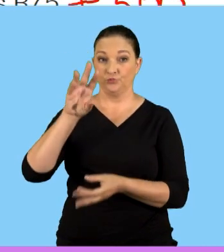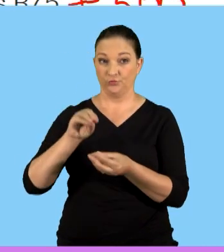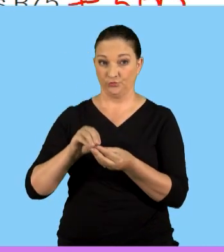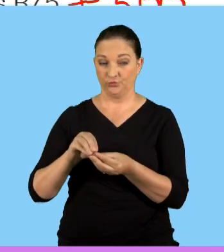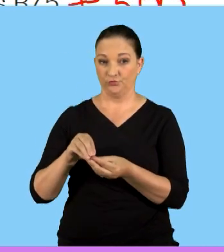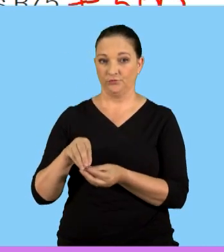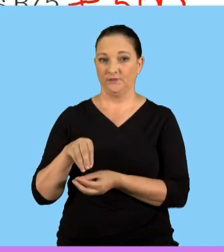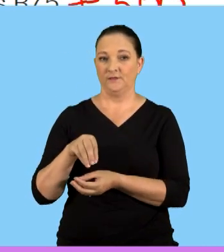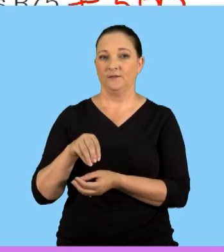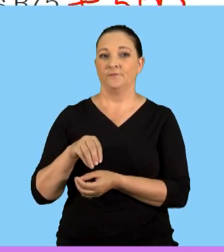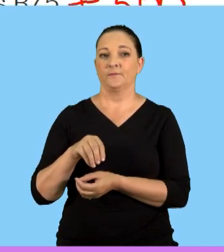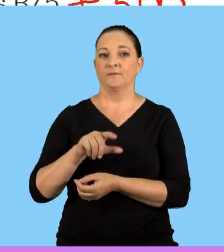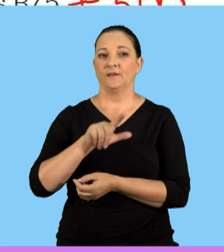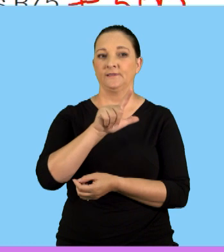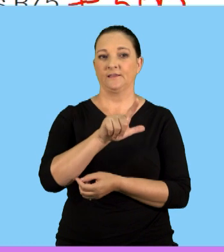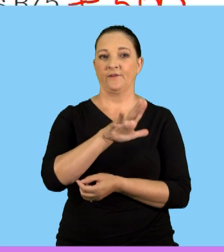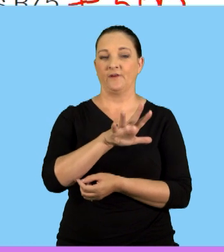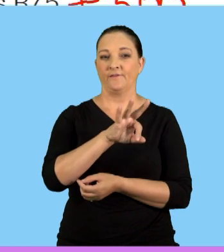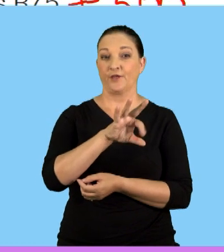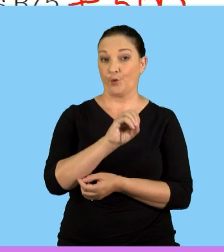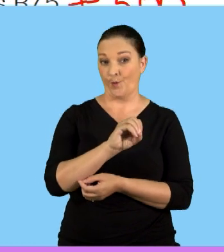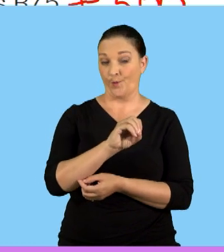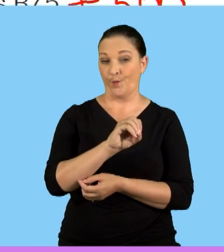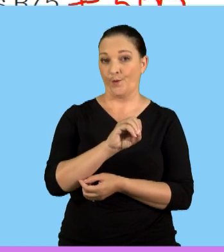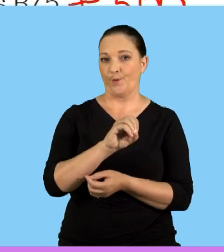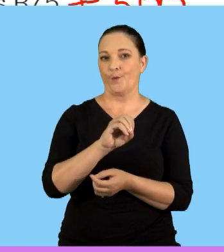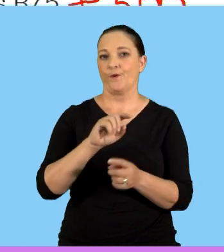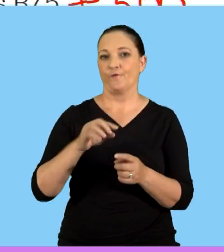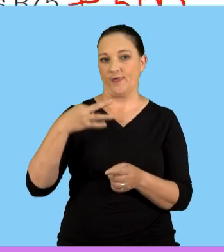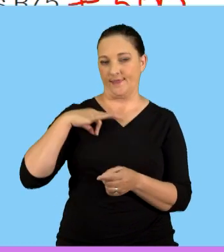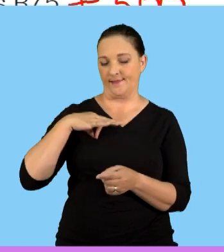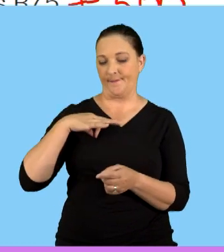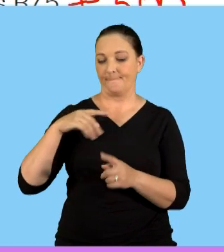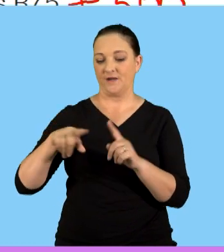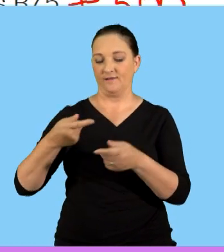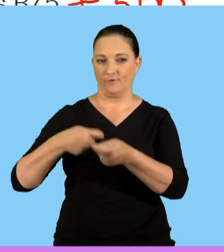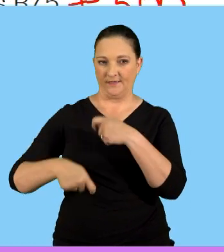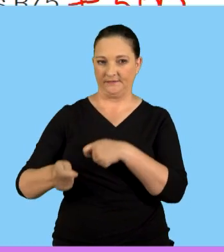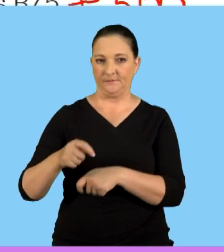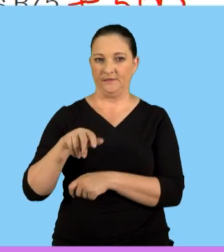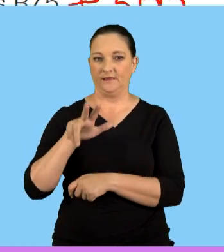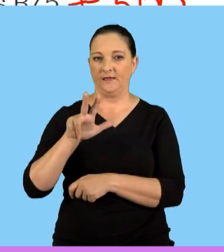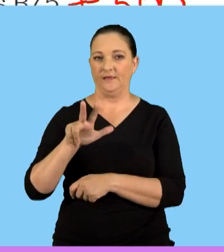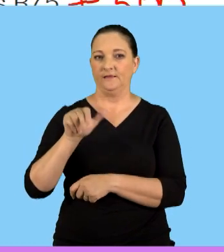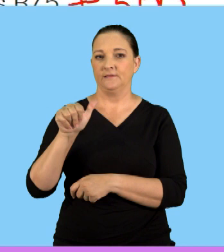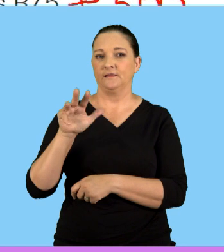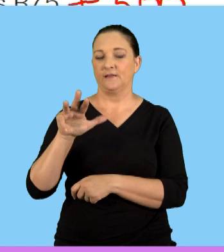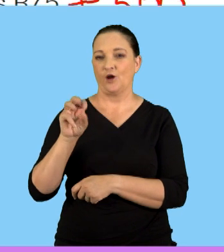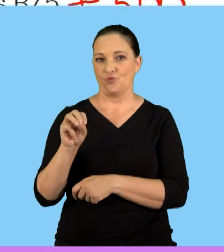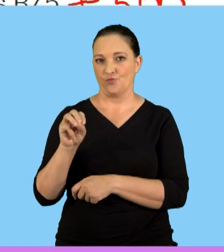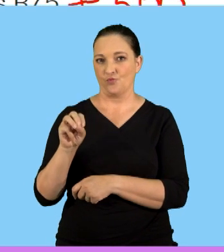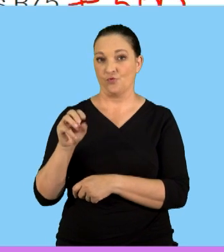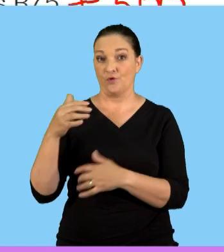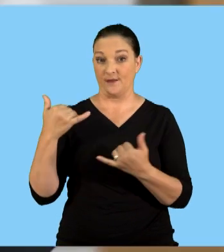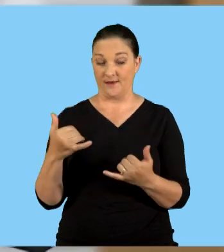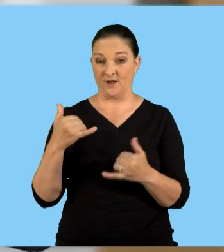you get 7530 for income and 8690 for expenses. So we can see, if we subtract the